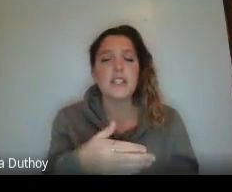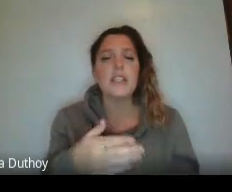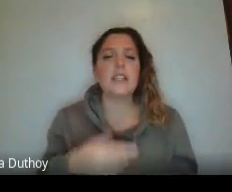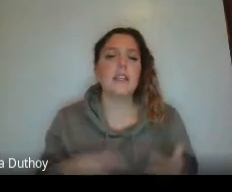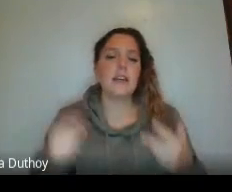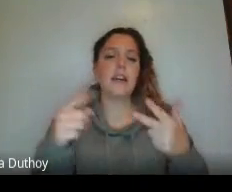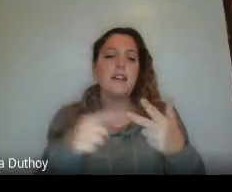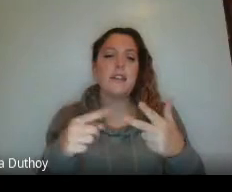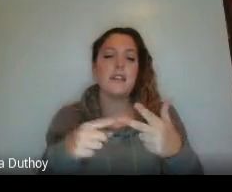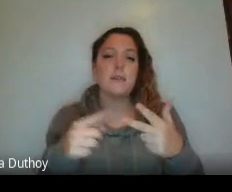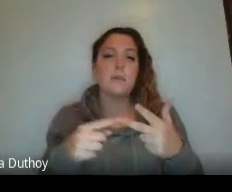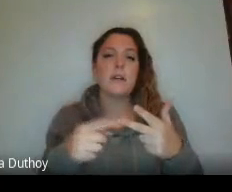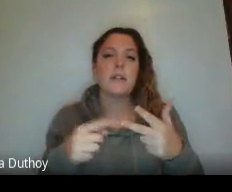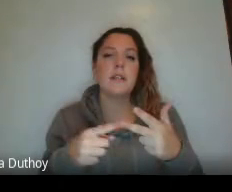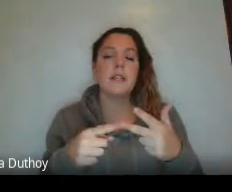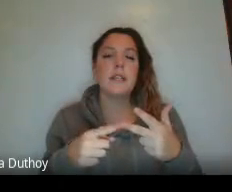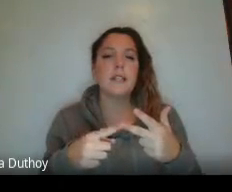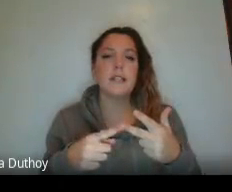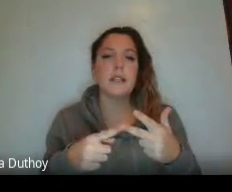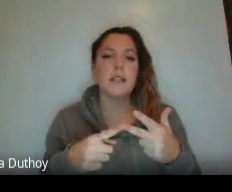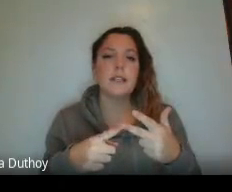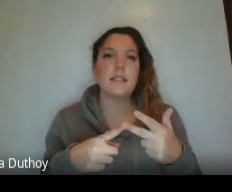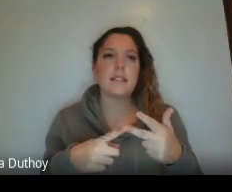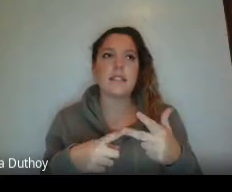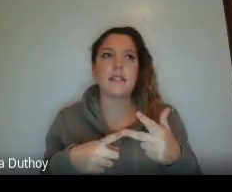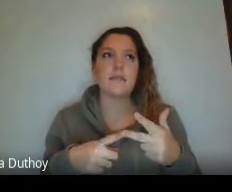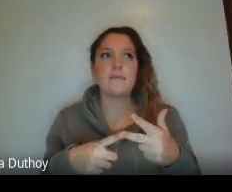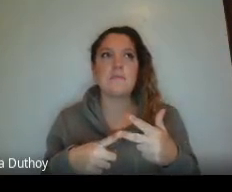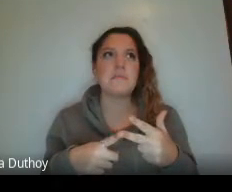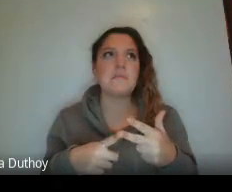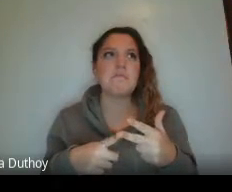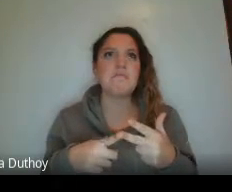fish. And the third one,